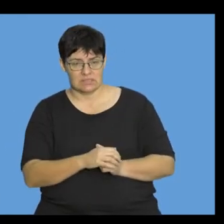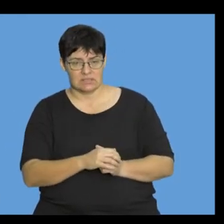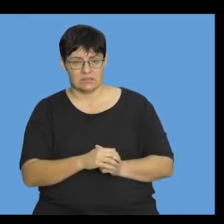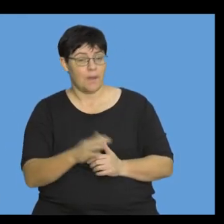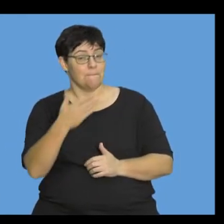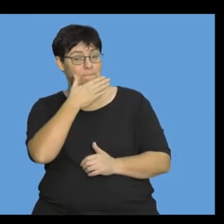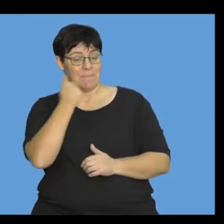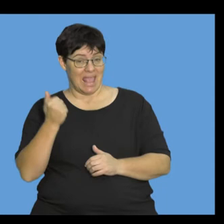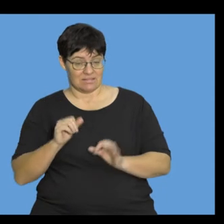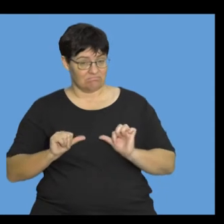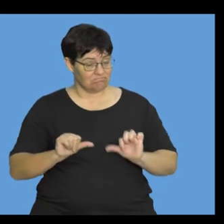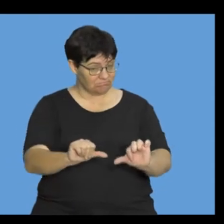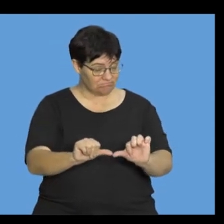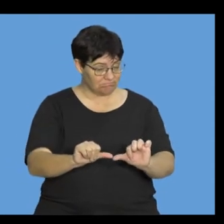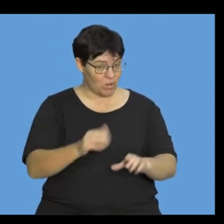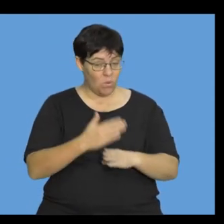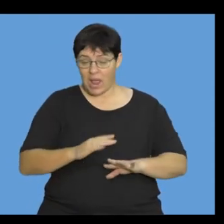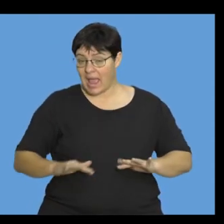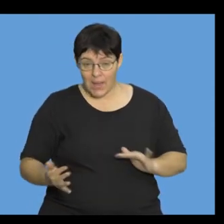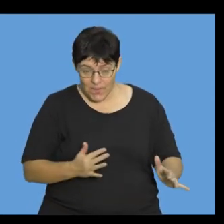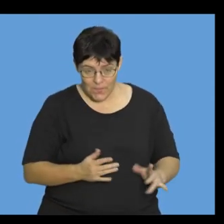that mean? They work best